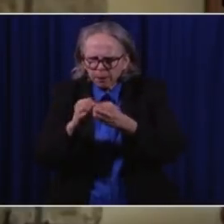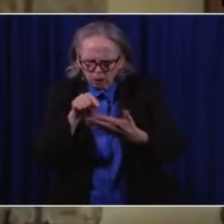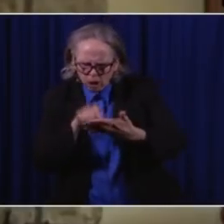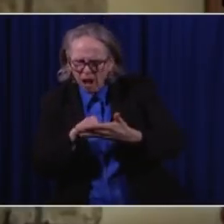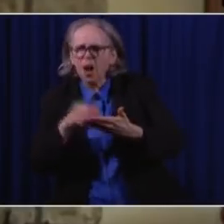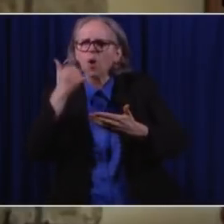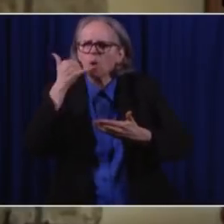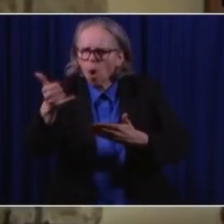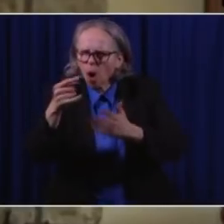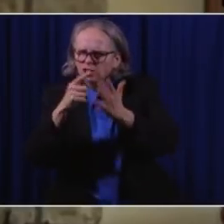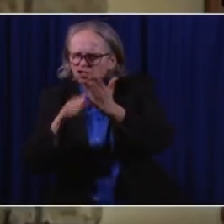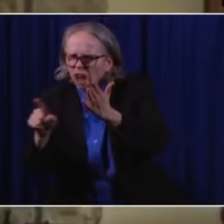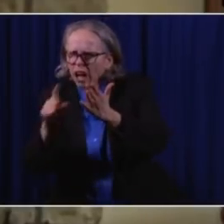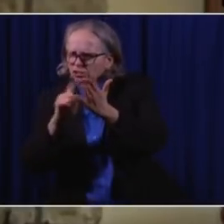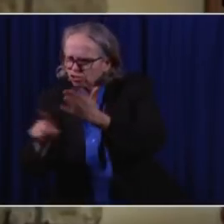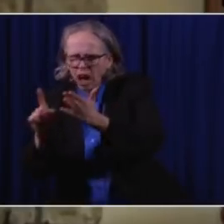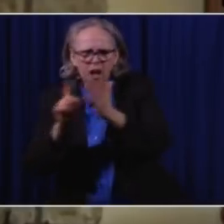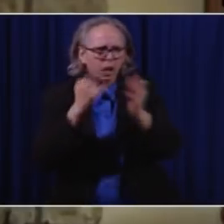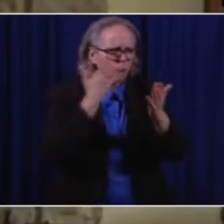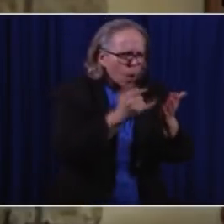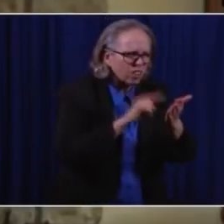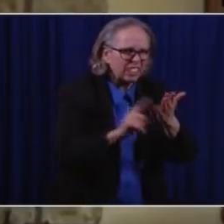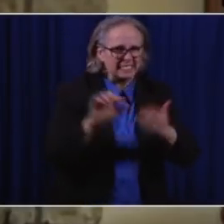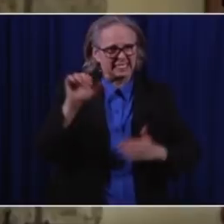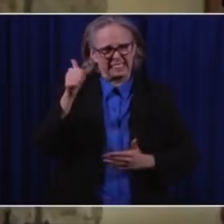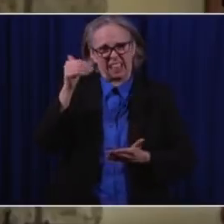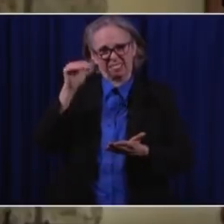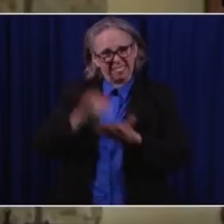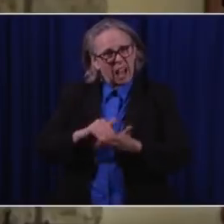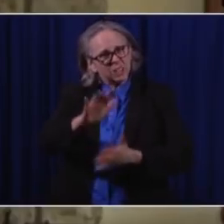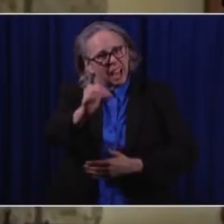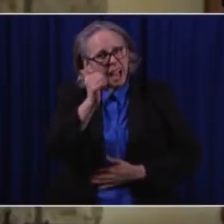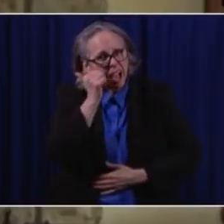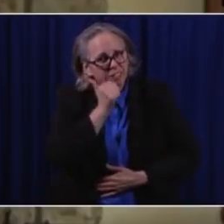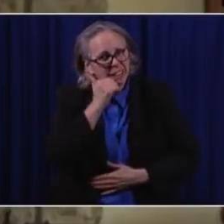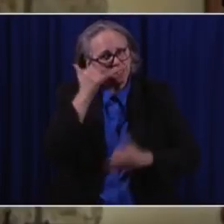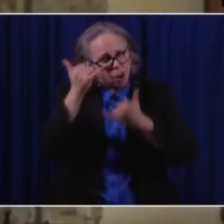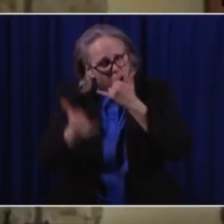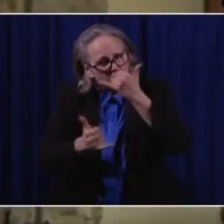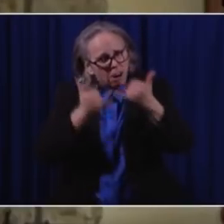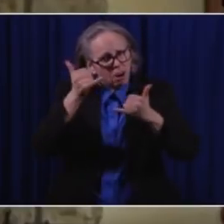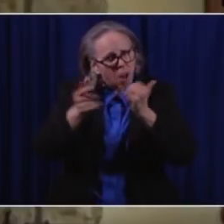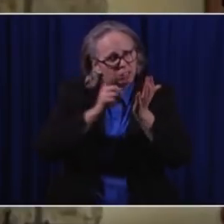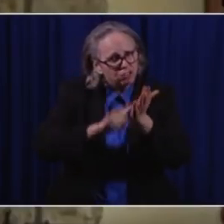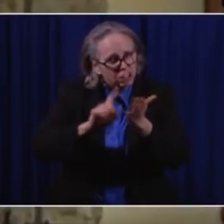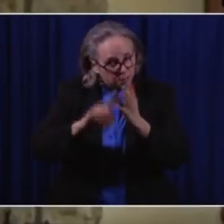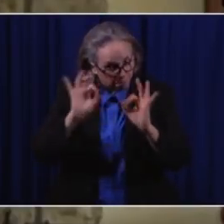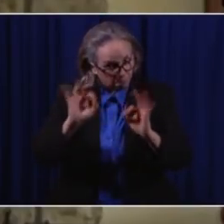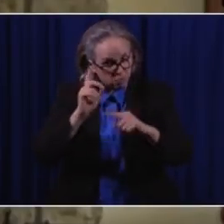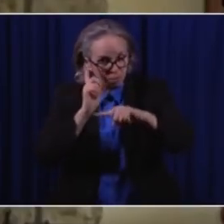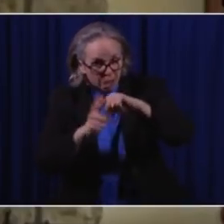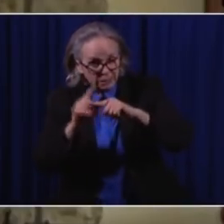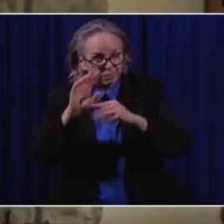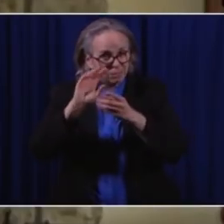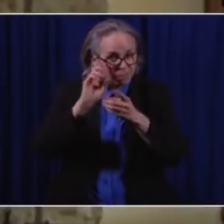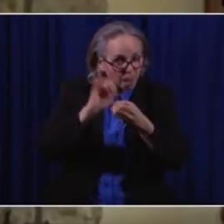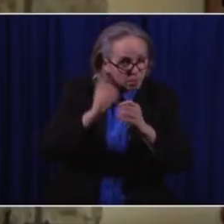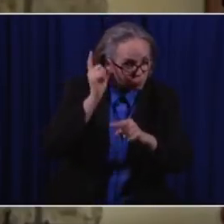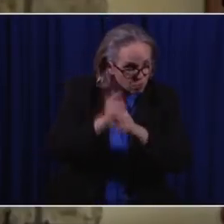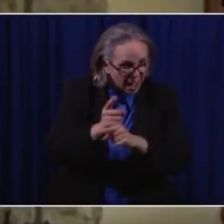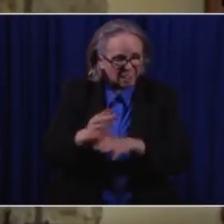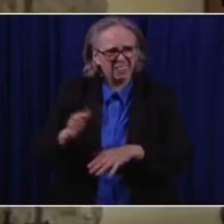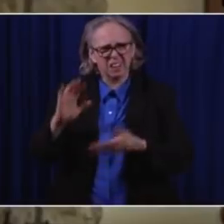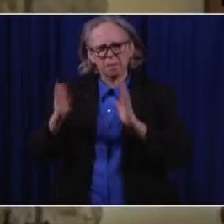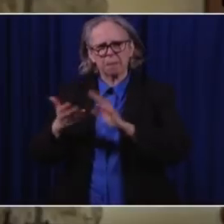by phone. So about 10,000 a day is what we're running. I know it wasn't that long ago we were running a few hundred a day,